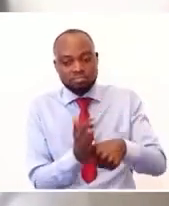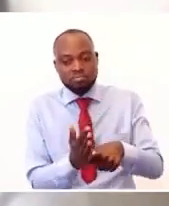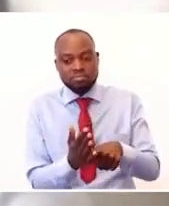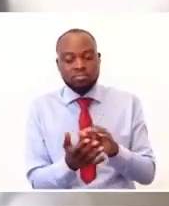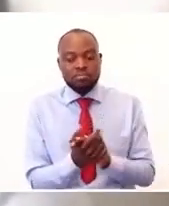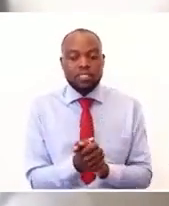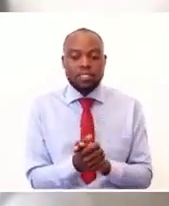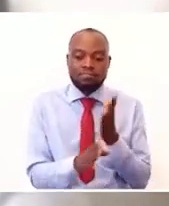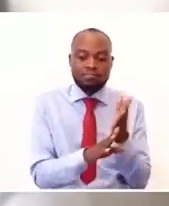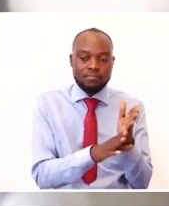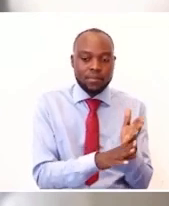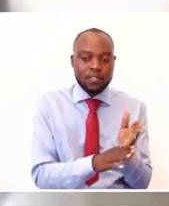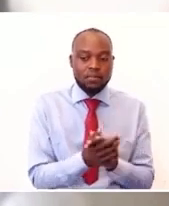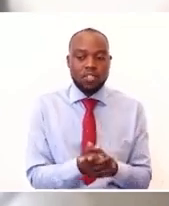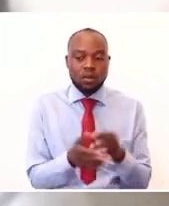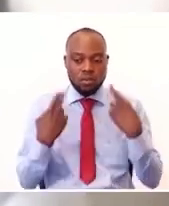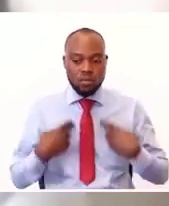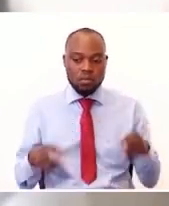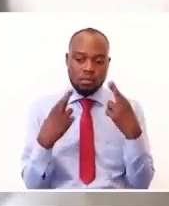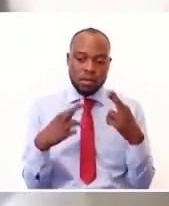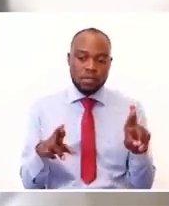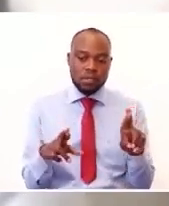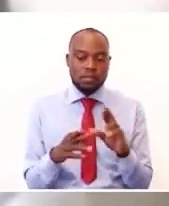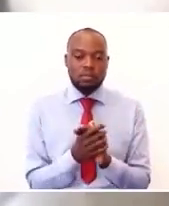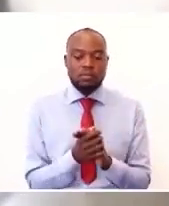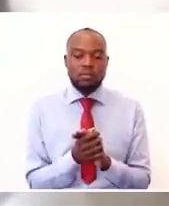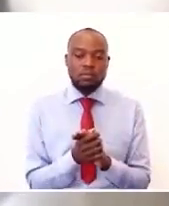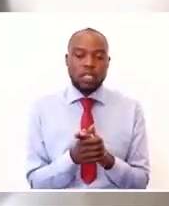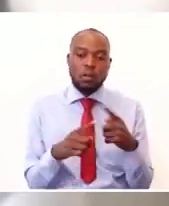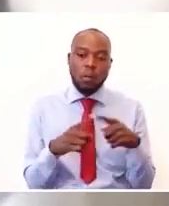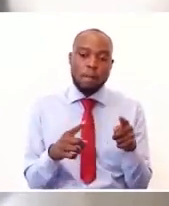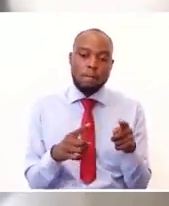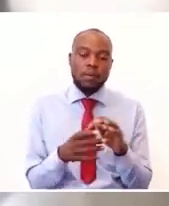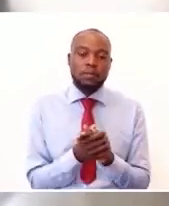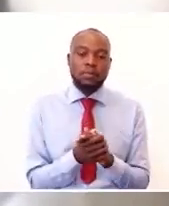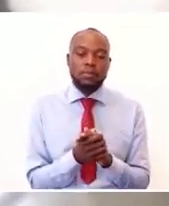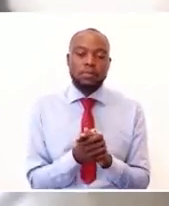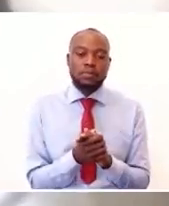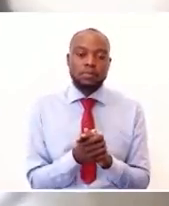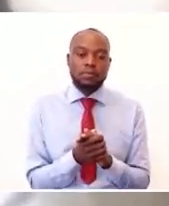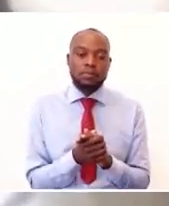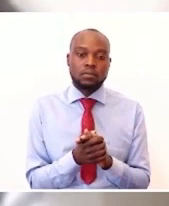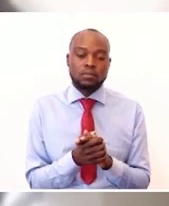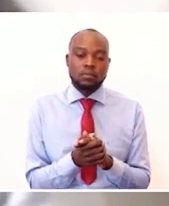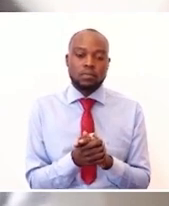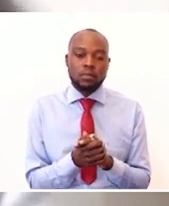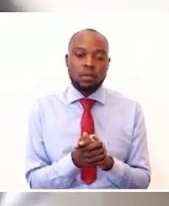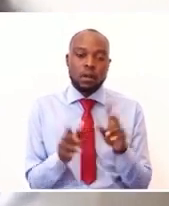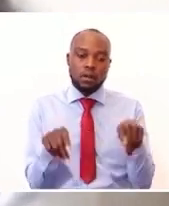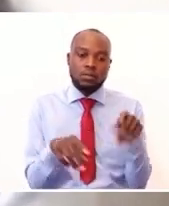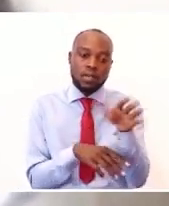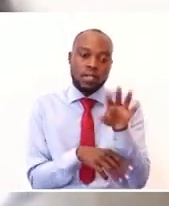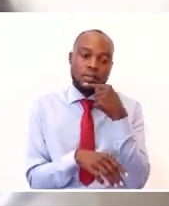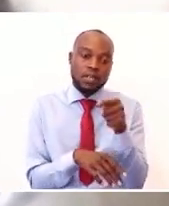and therefore human rights and living standards are not protected and maintained. Now, some people will